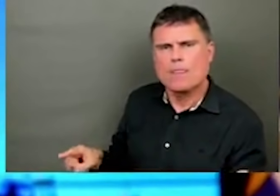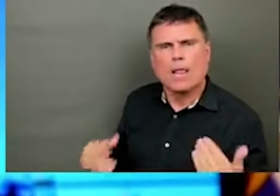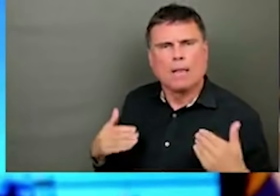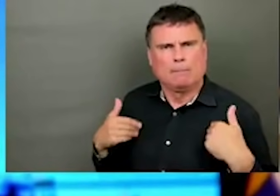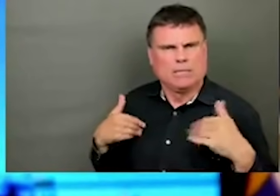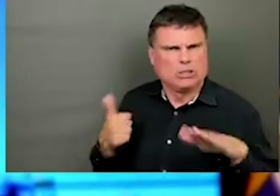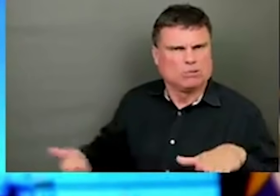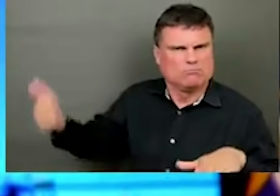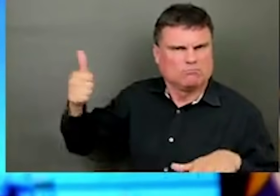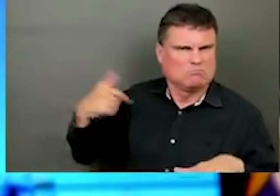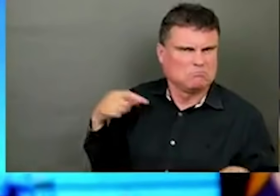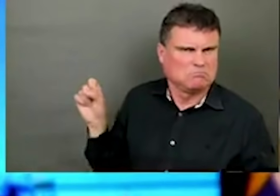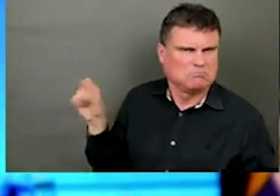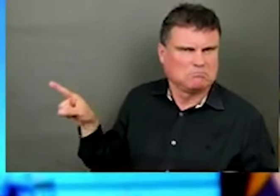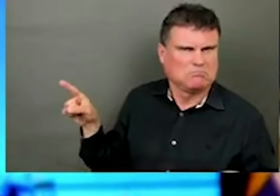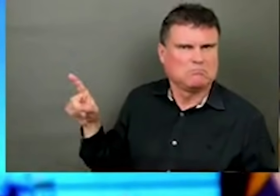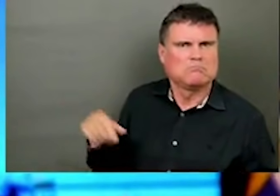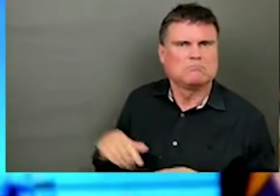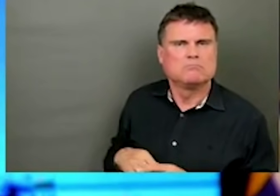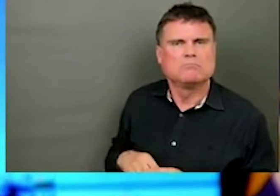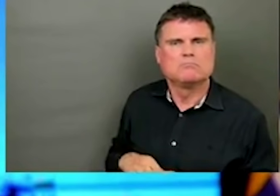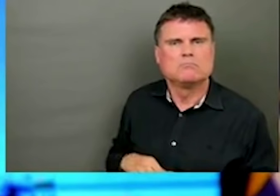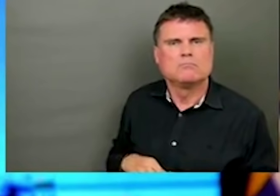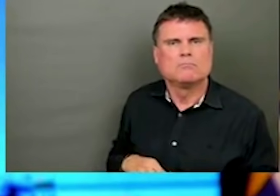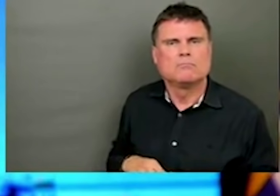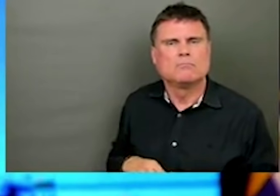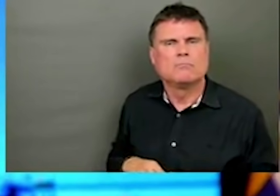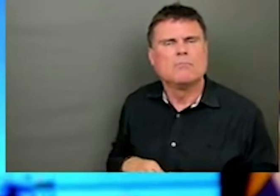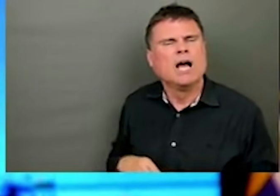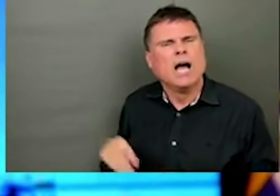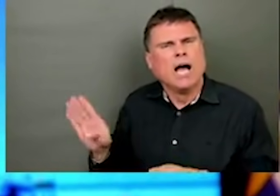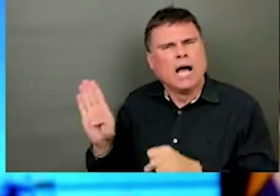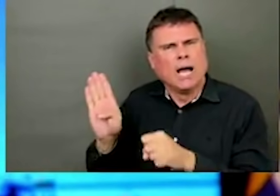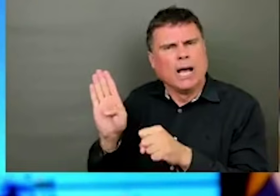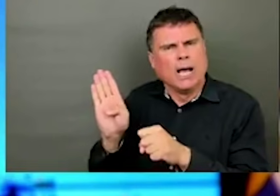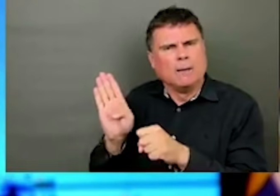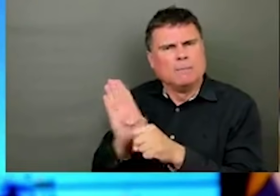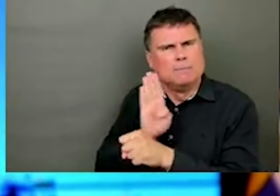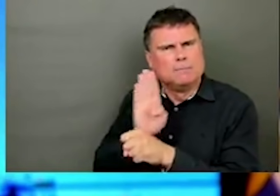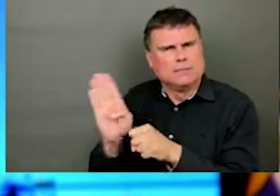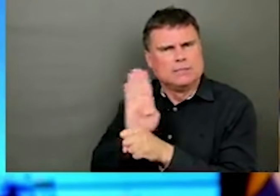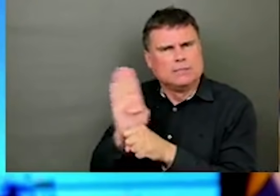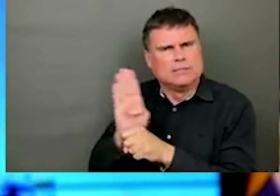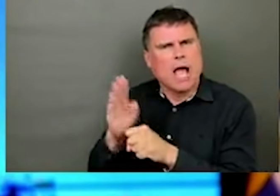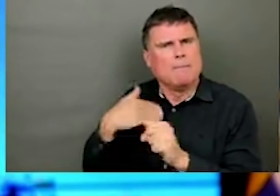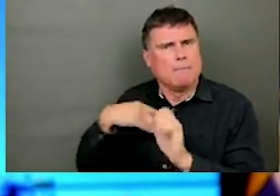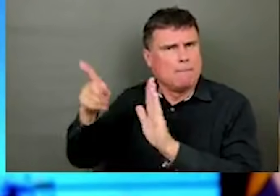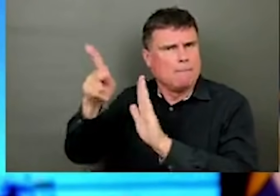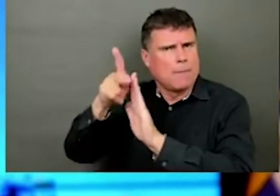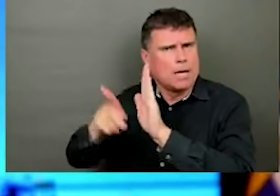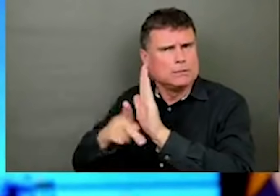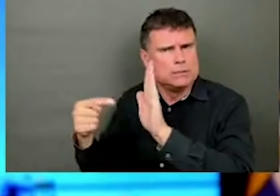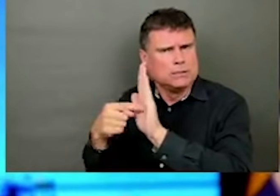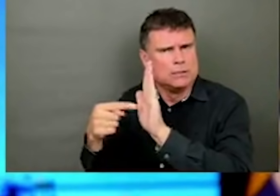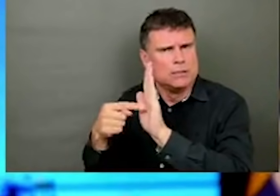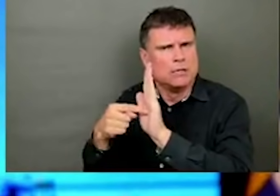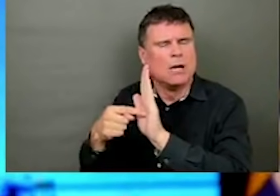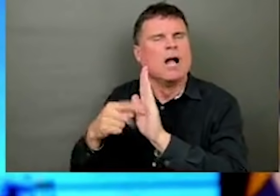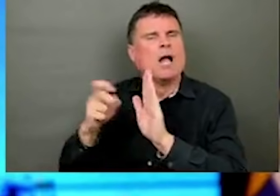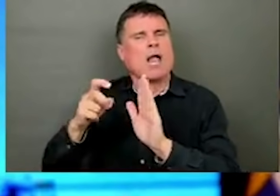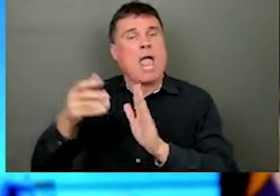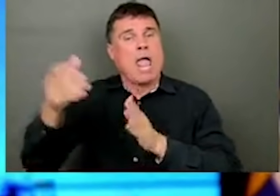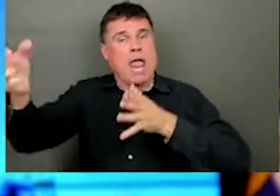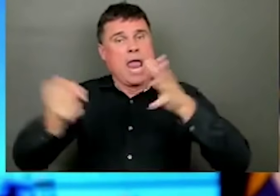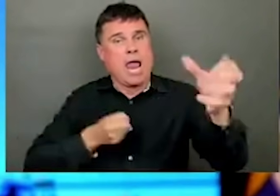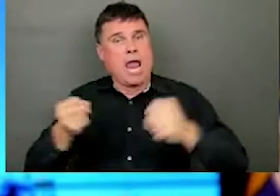there are some businesses in BC who are laying out this policy that they would only hire employees who are vaccinated,